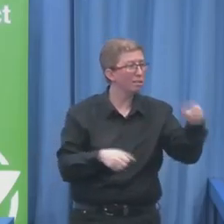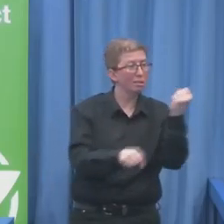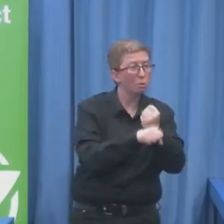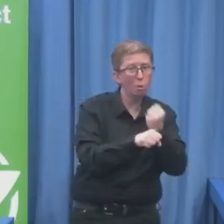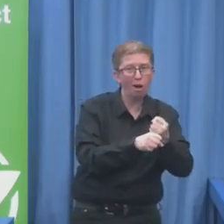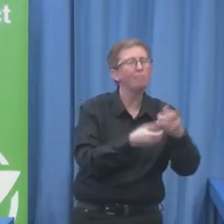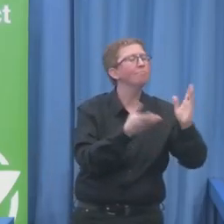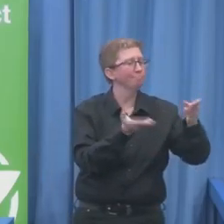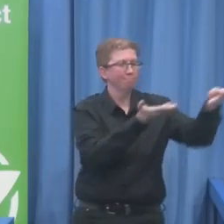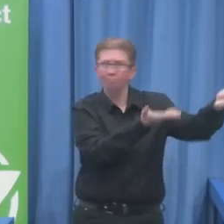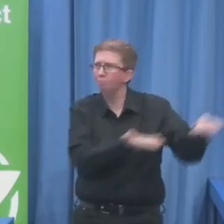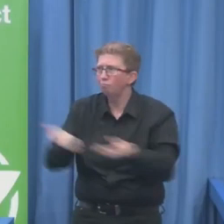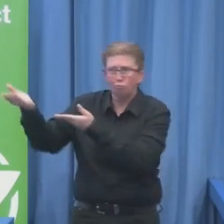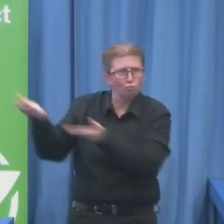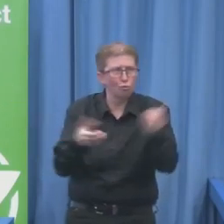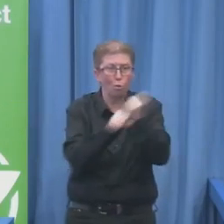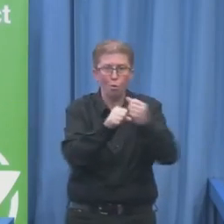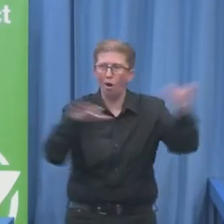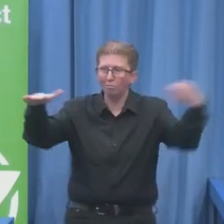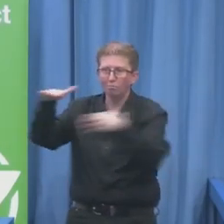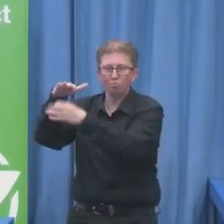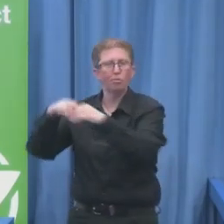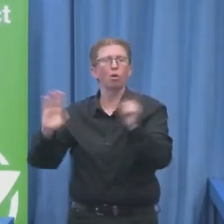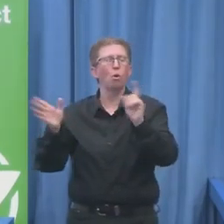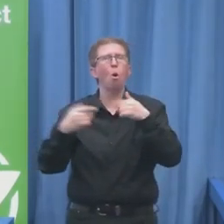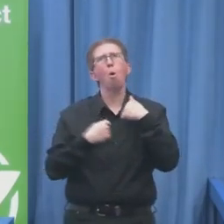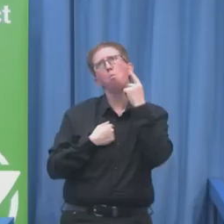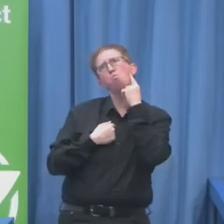so from pocket money to